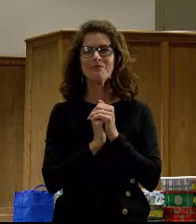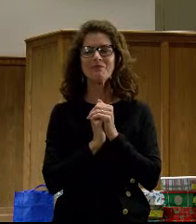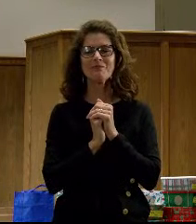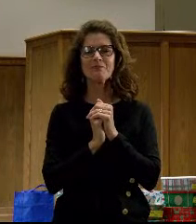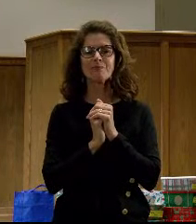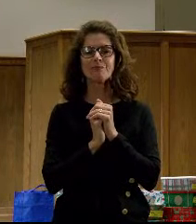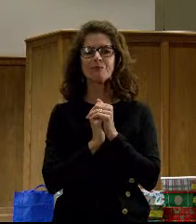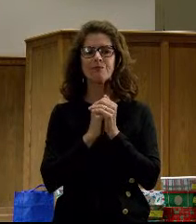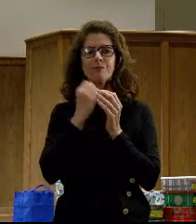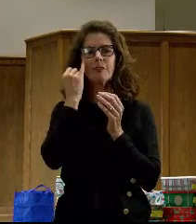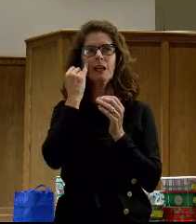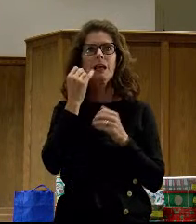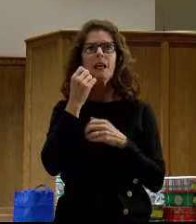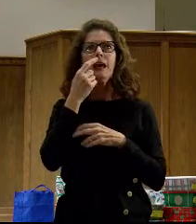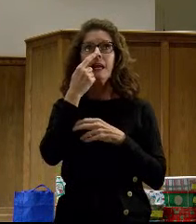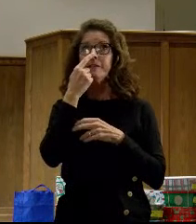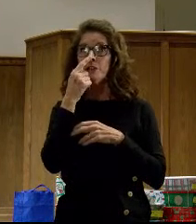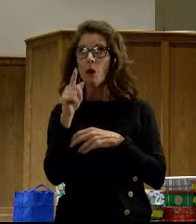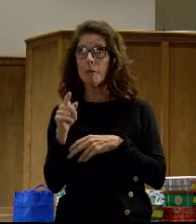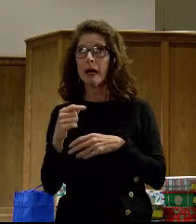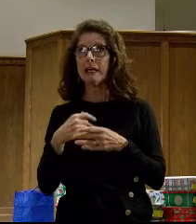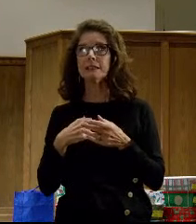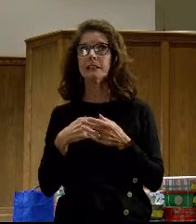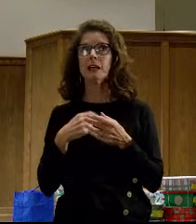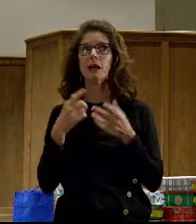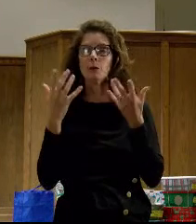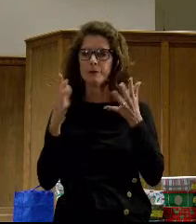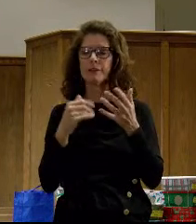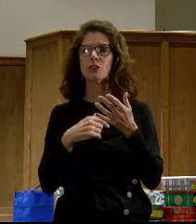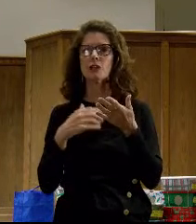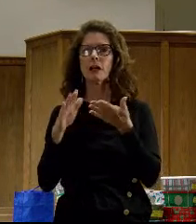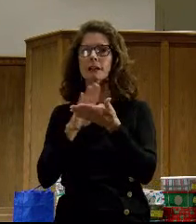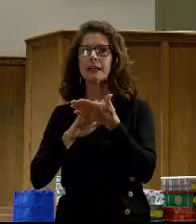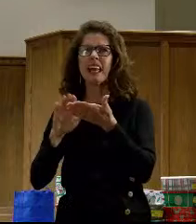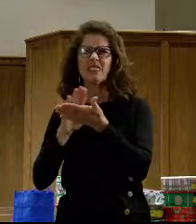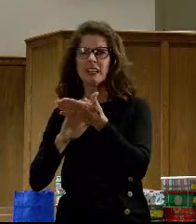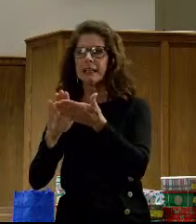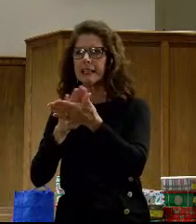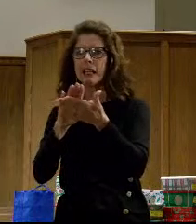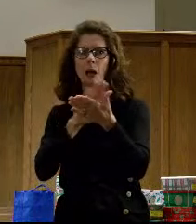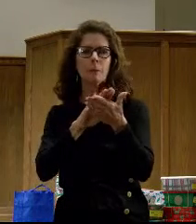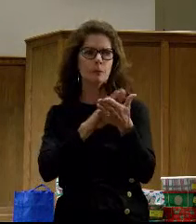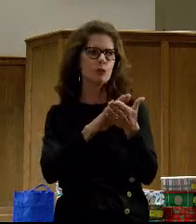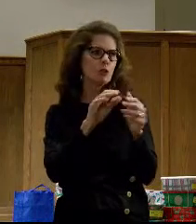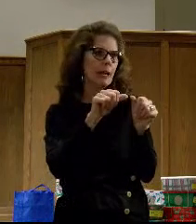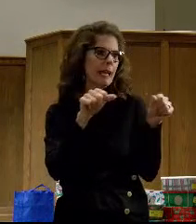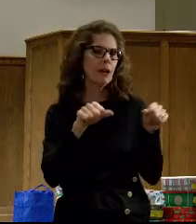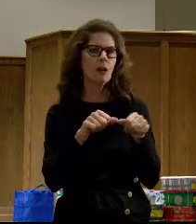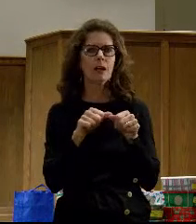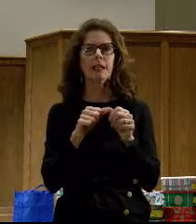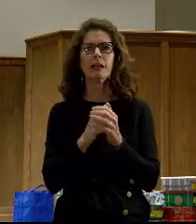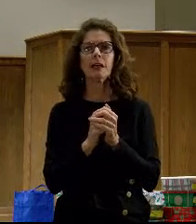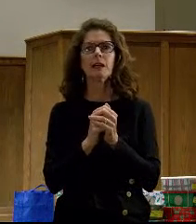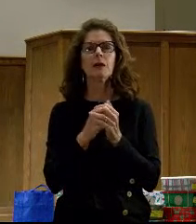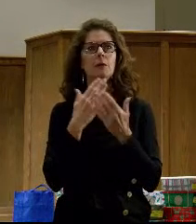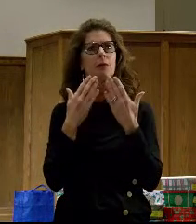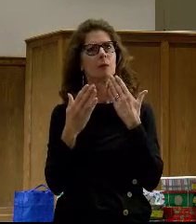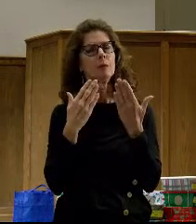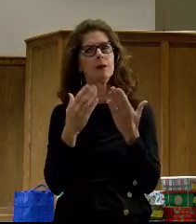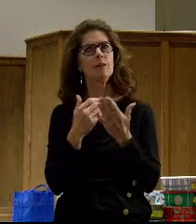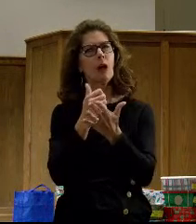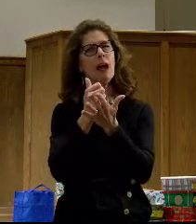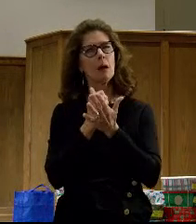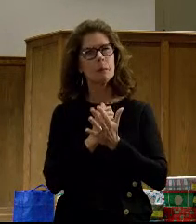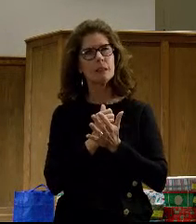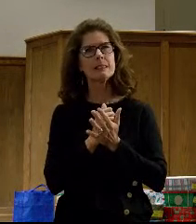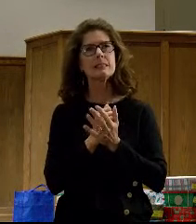finished, when you're leaving, if you'll clean up your area, any communion remains or trash that's around, we'd be grateful if you'd pick that up and help